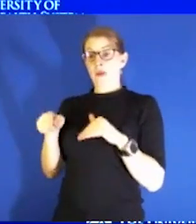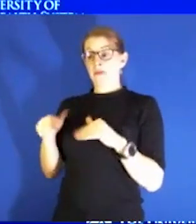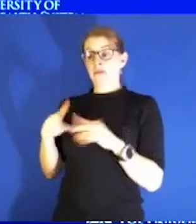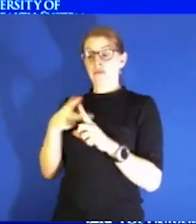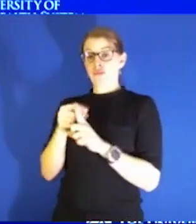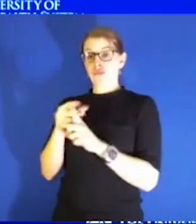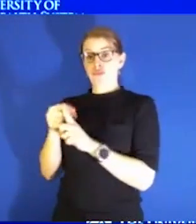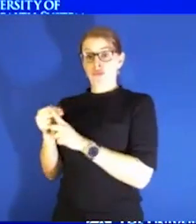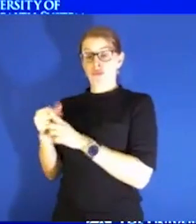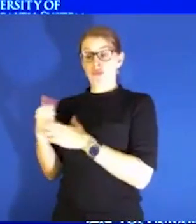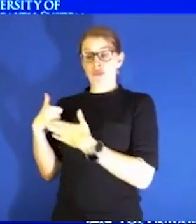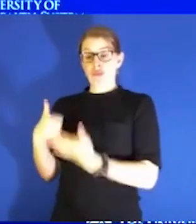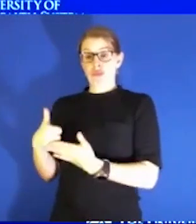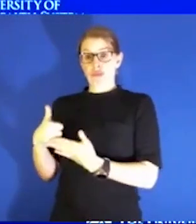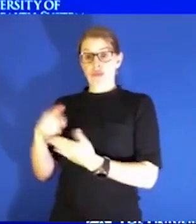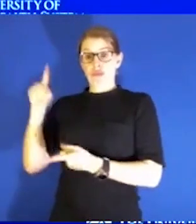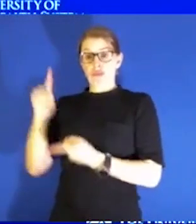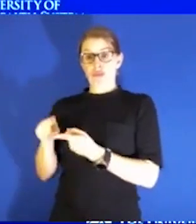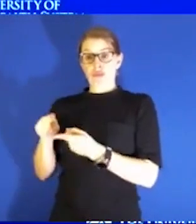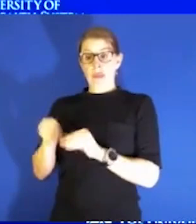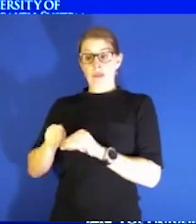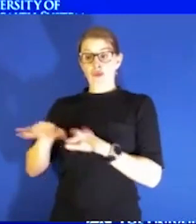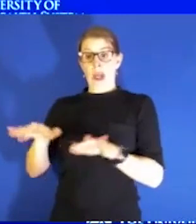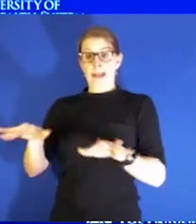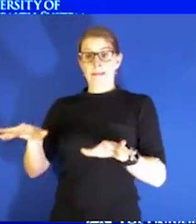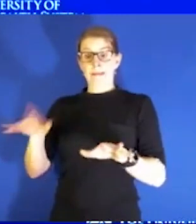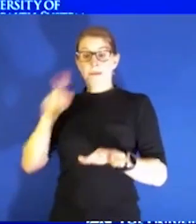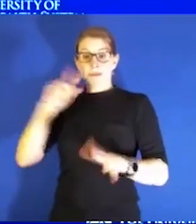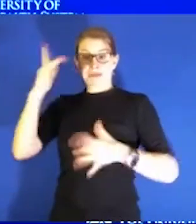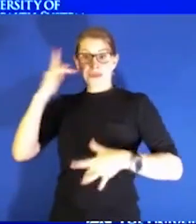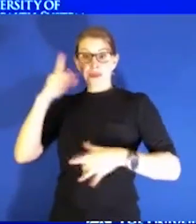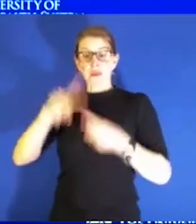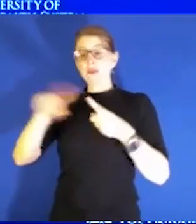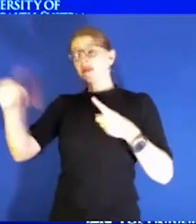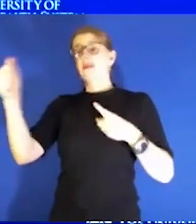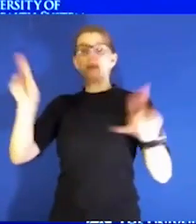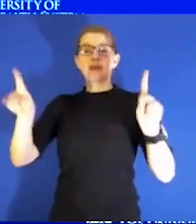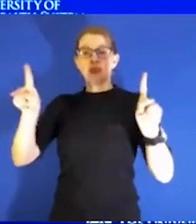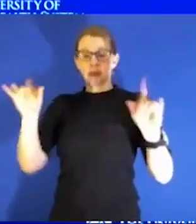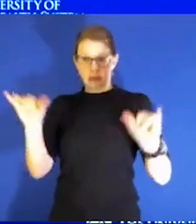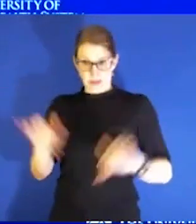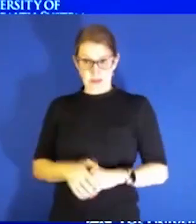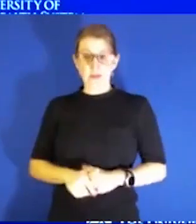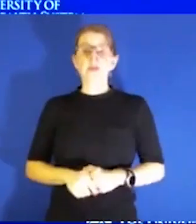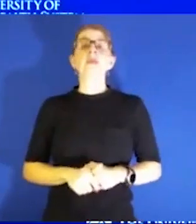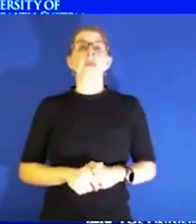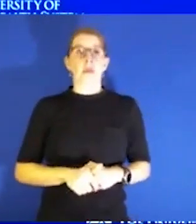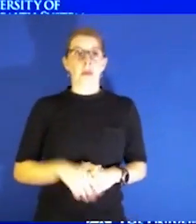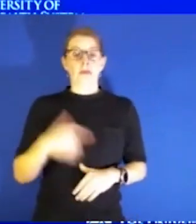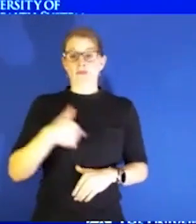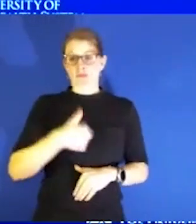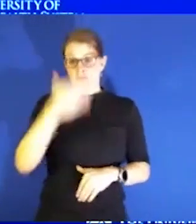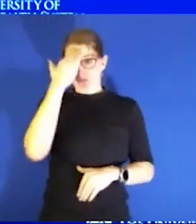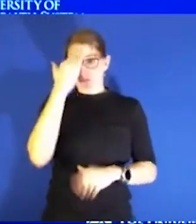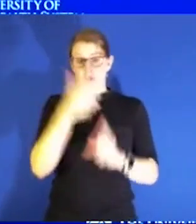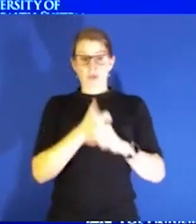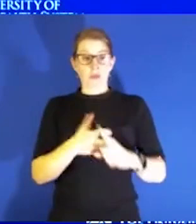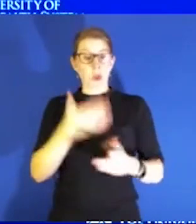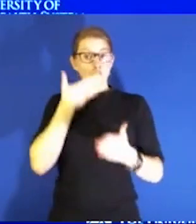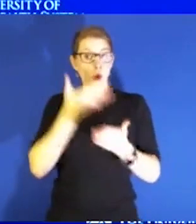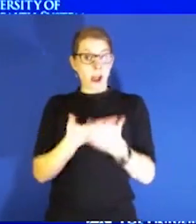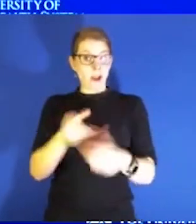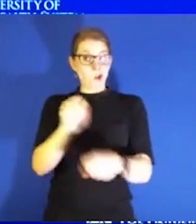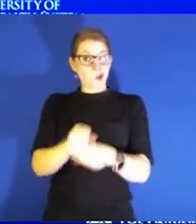do help decrease the spread of disease to others as well. we know that when you are well and you can work, that